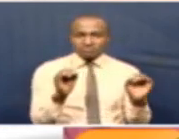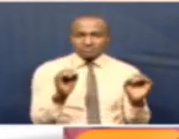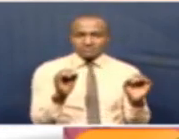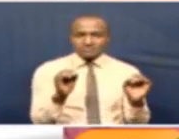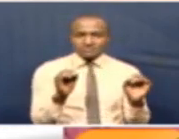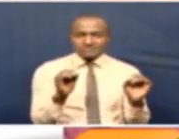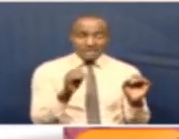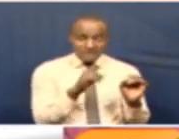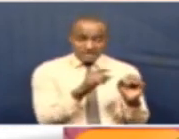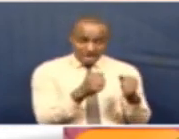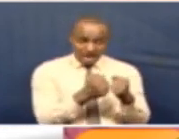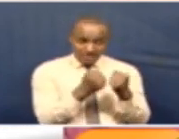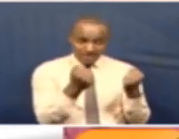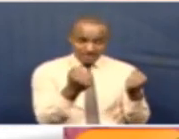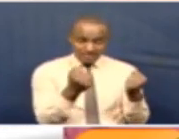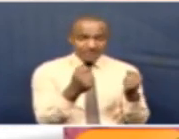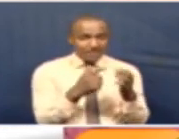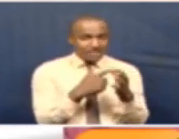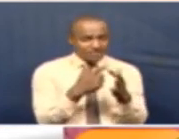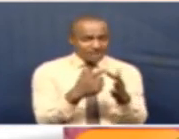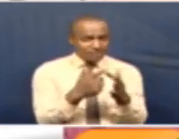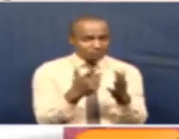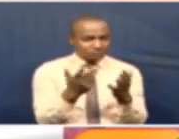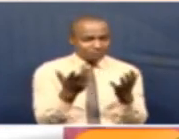that happens, then you realize that